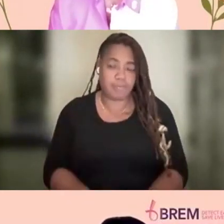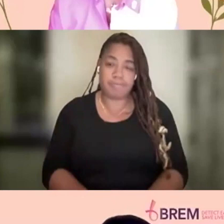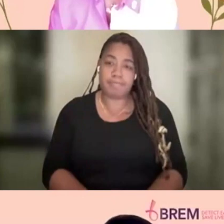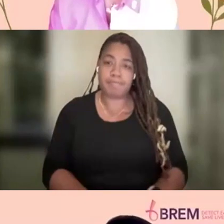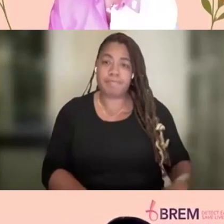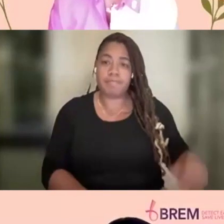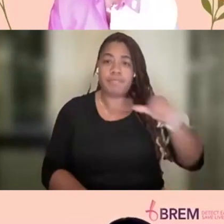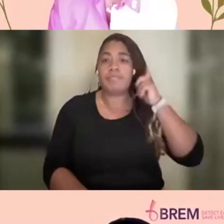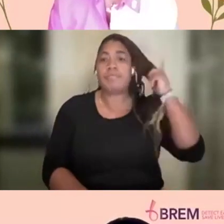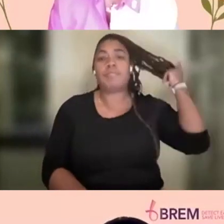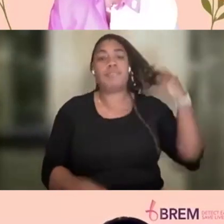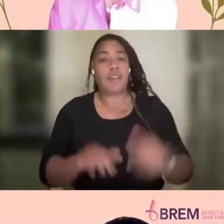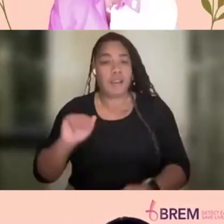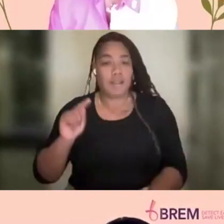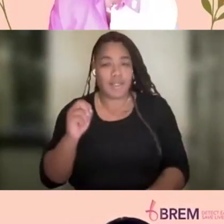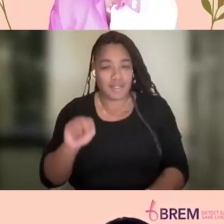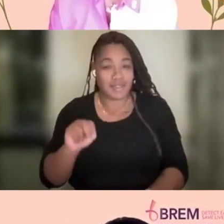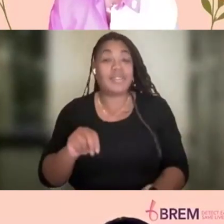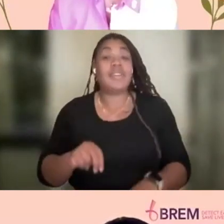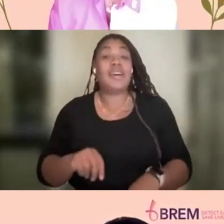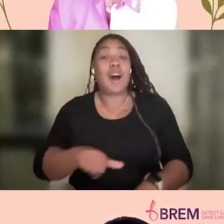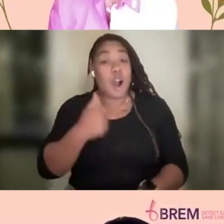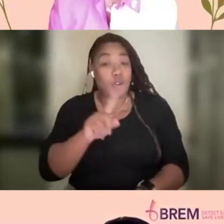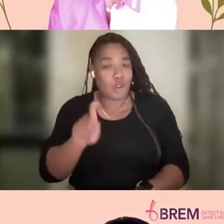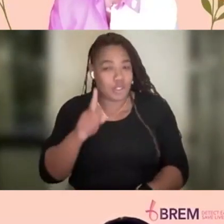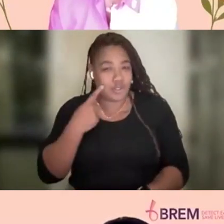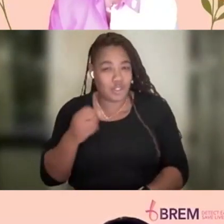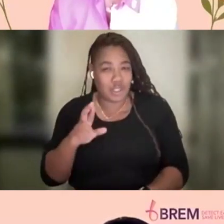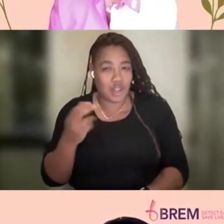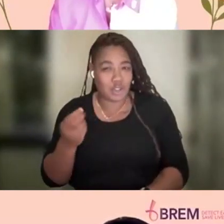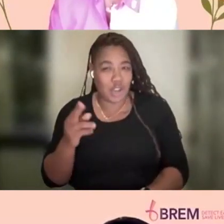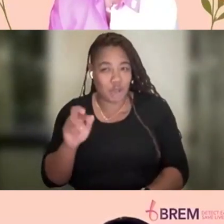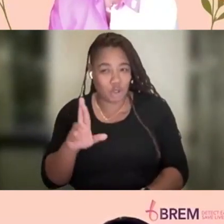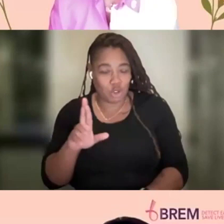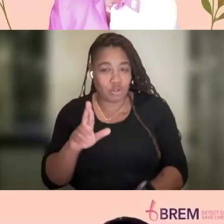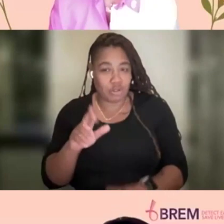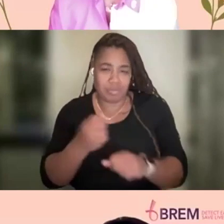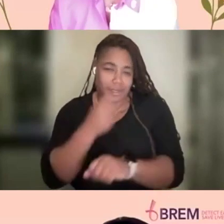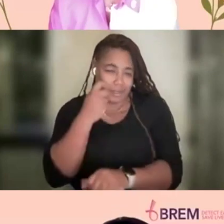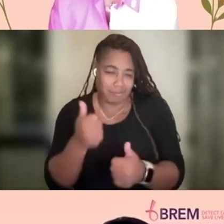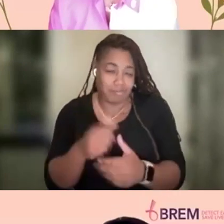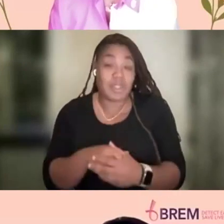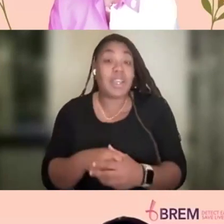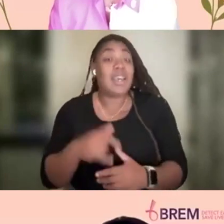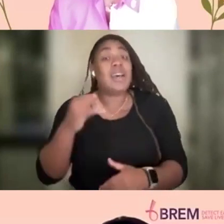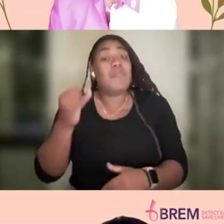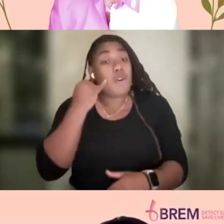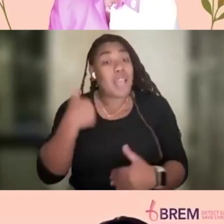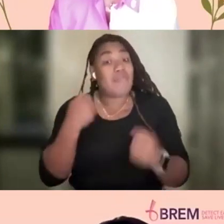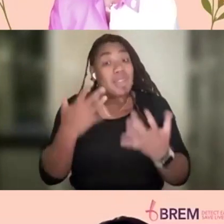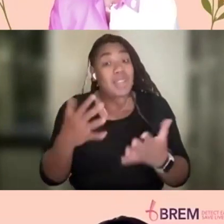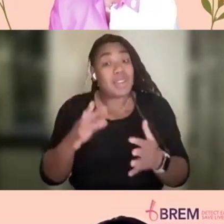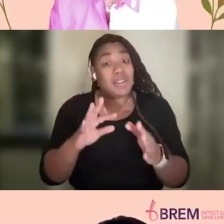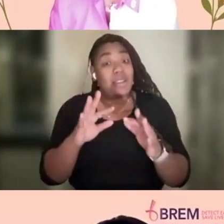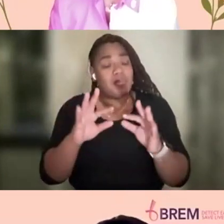Wonderful. And this is another question for Dr. Hauser. This makes sense. People want to ask the expert. Dr. Hauser, if you have multiple family members with breast cancer on both